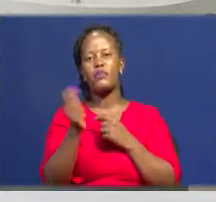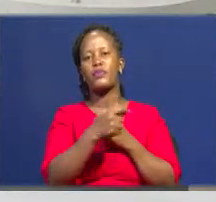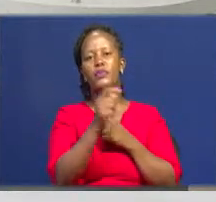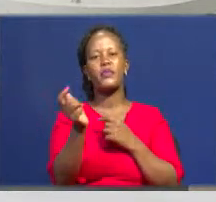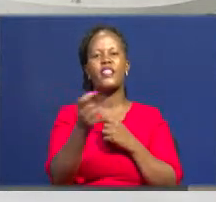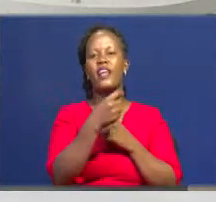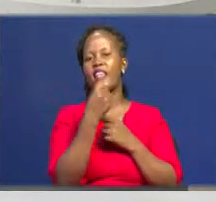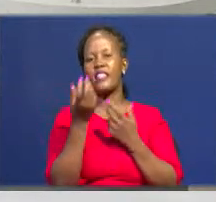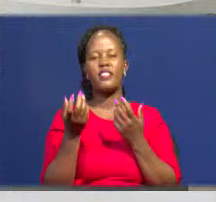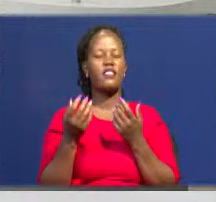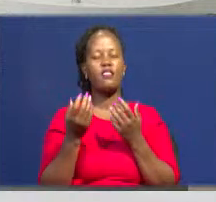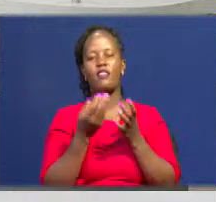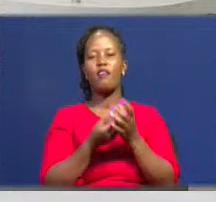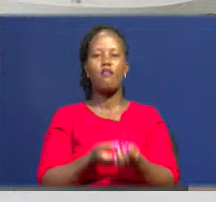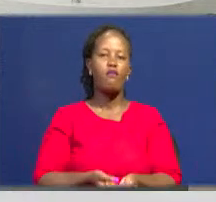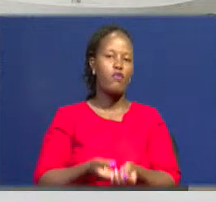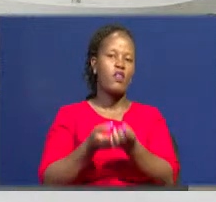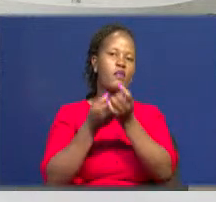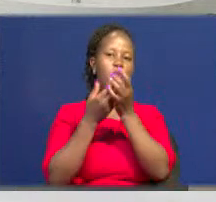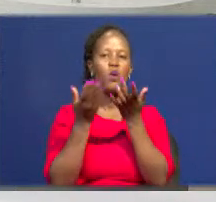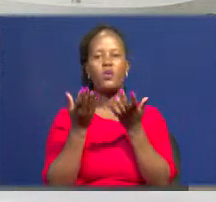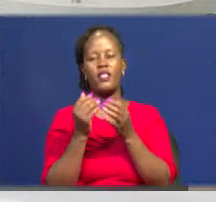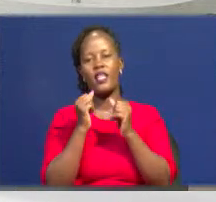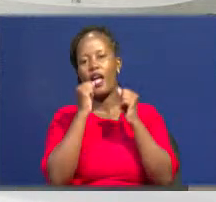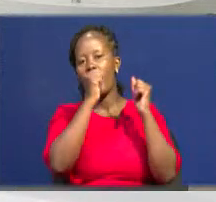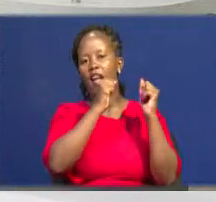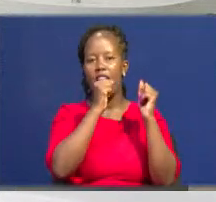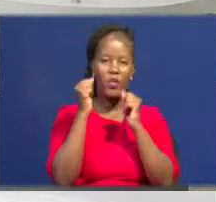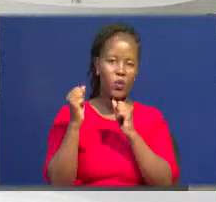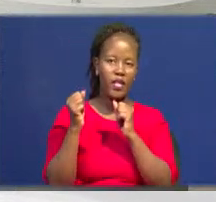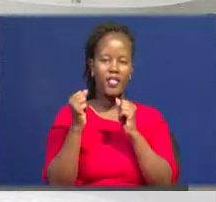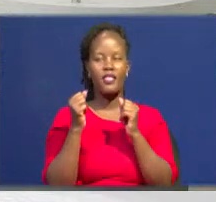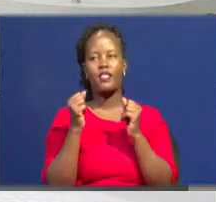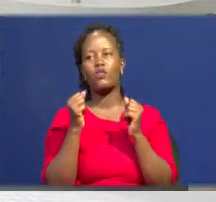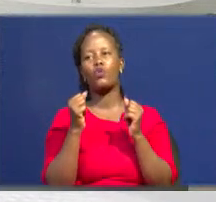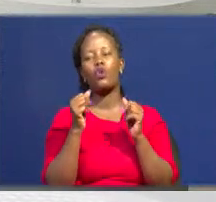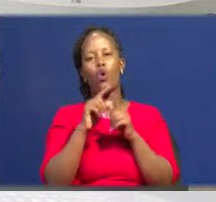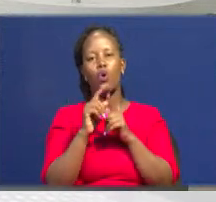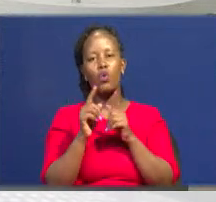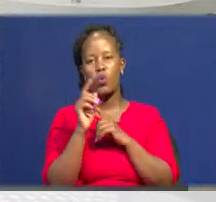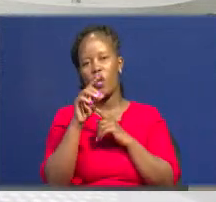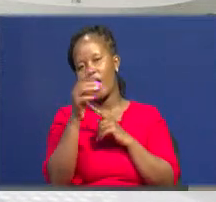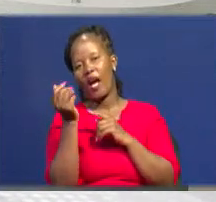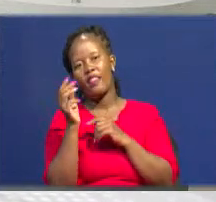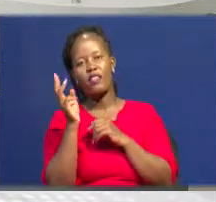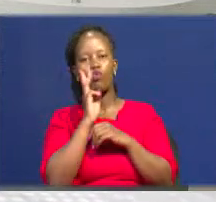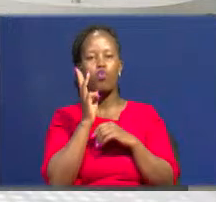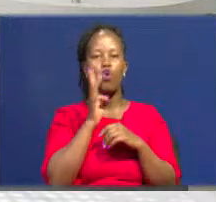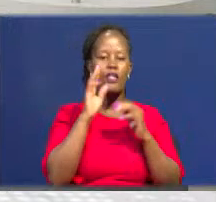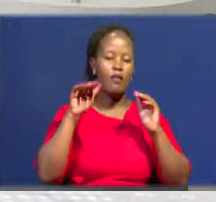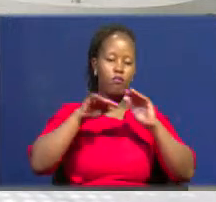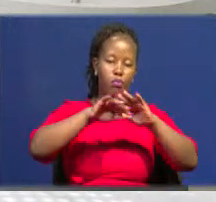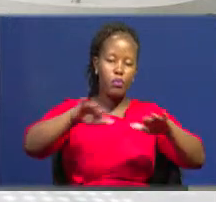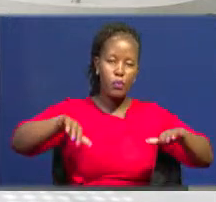soccer, beach volleyball, beach wrestling. There is sprint rowing, open water swimming, surfing, dhow racing, and baseball